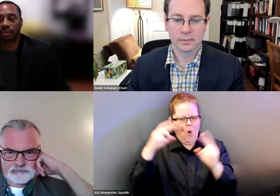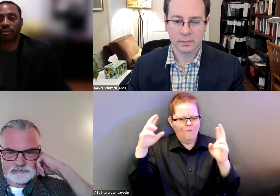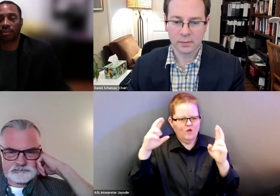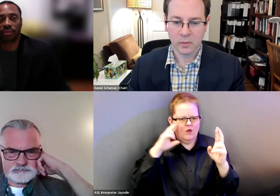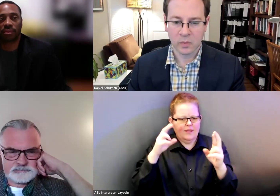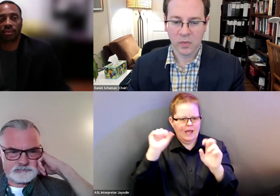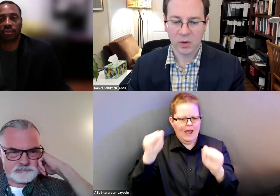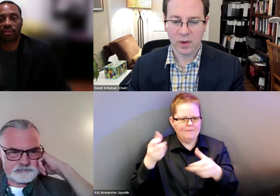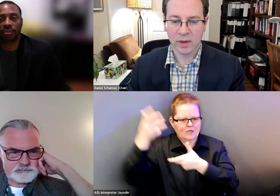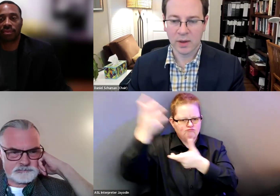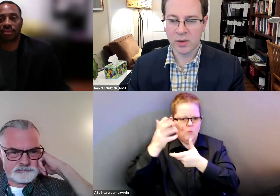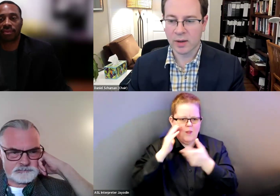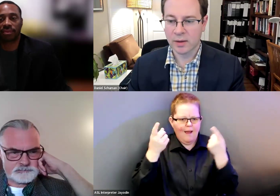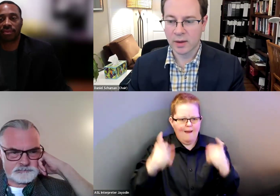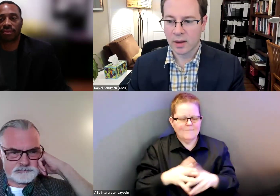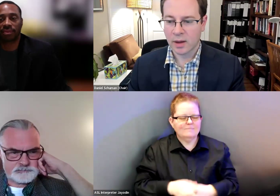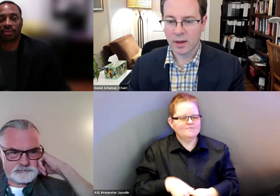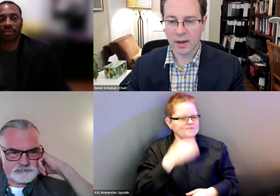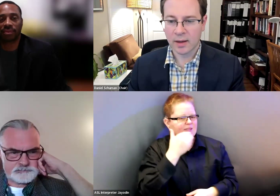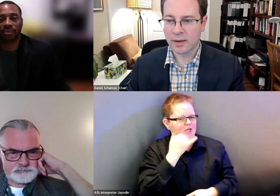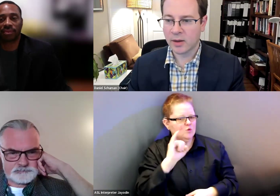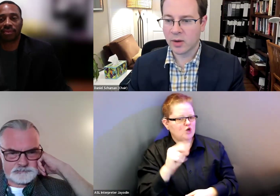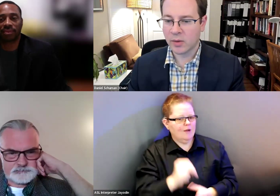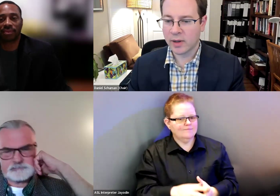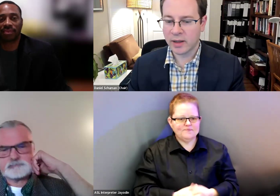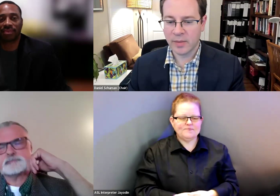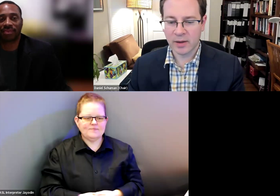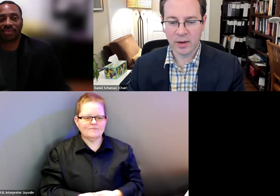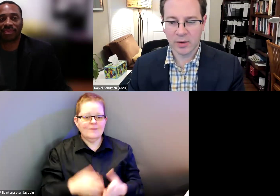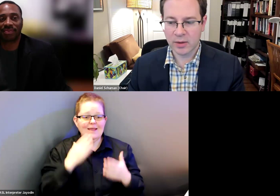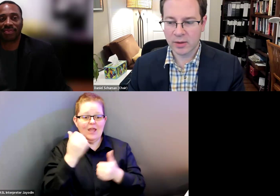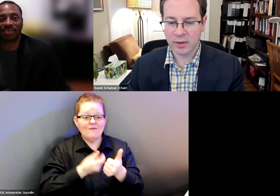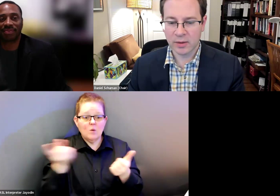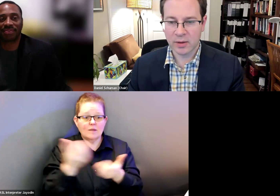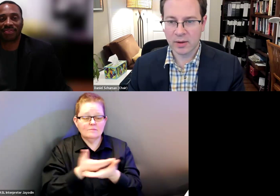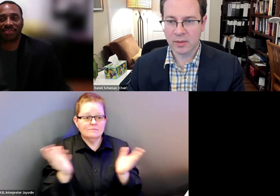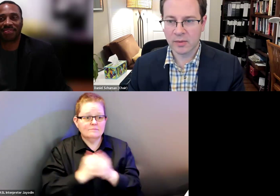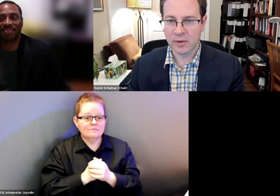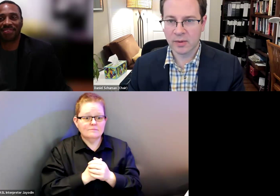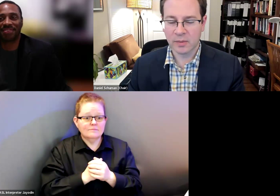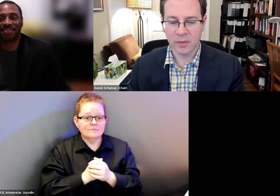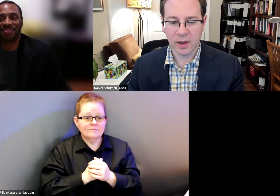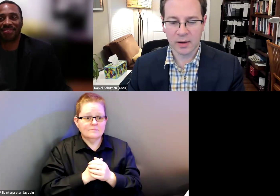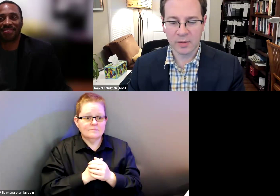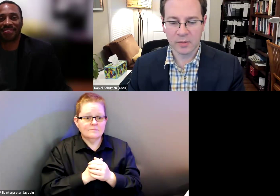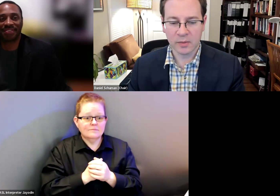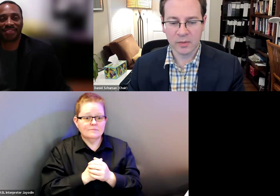you. Great. Thank you, John. Thank you, everyone. Handing it back to Arthur to